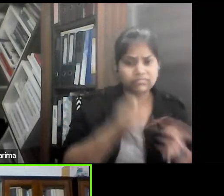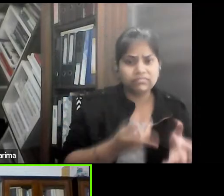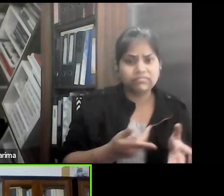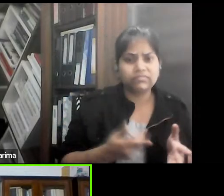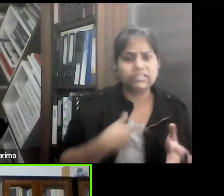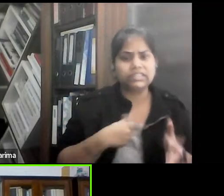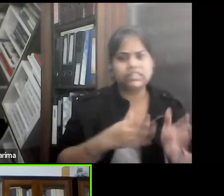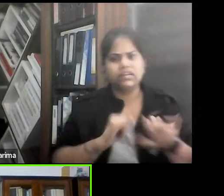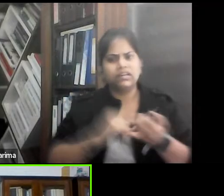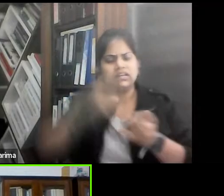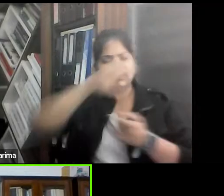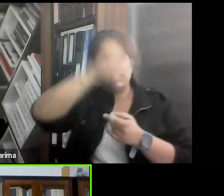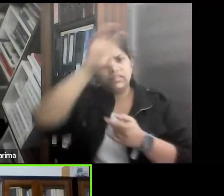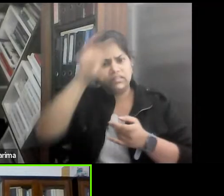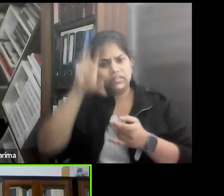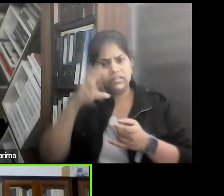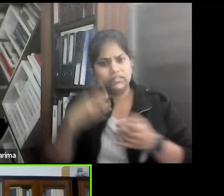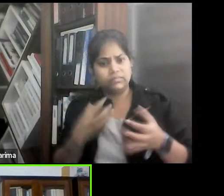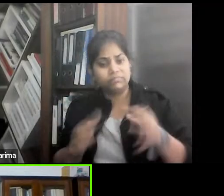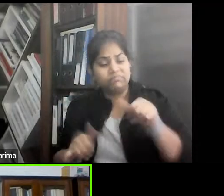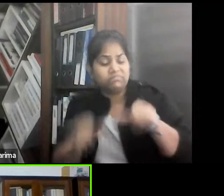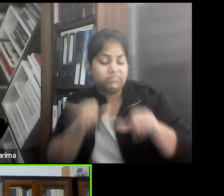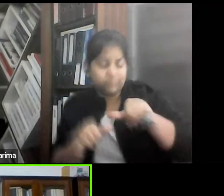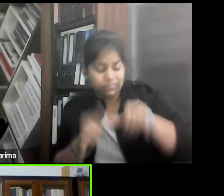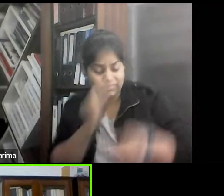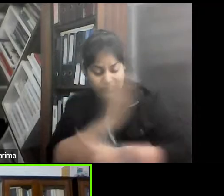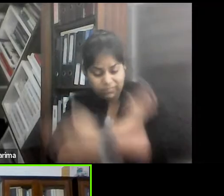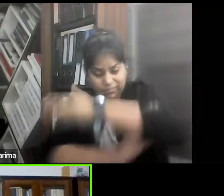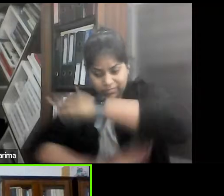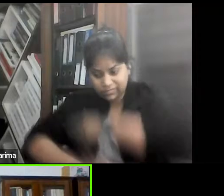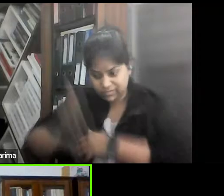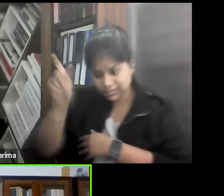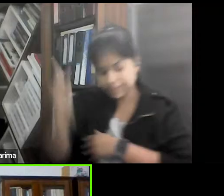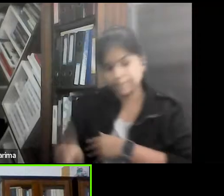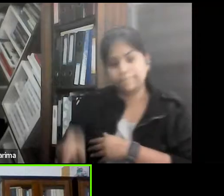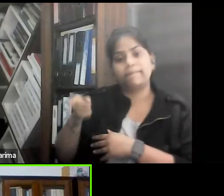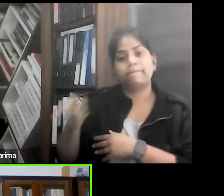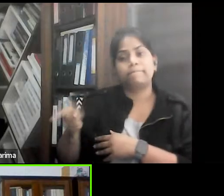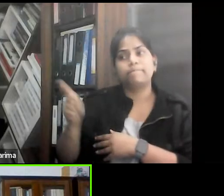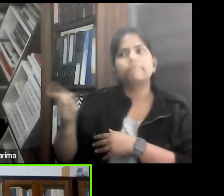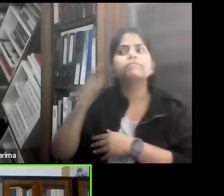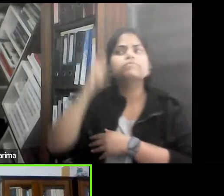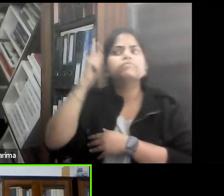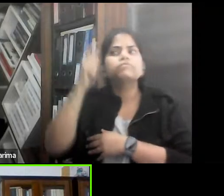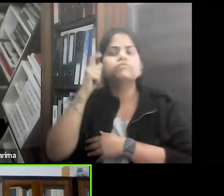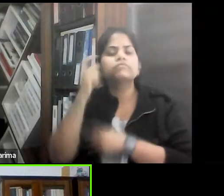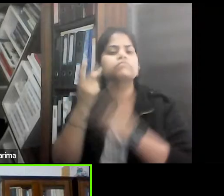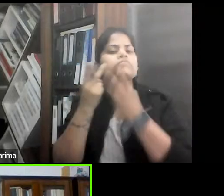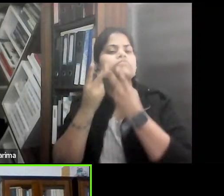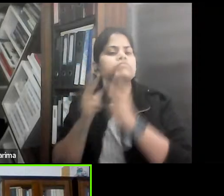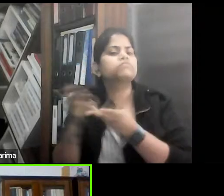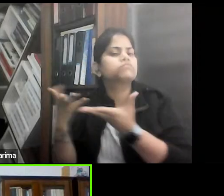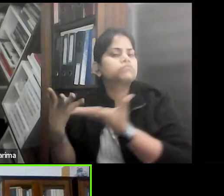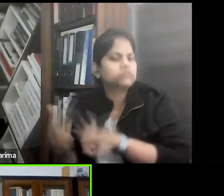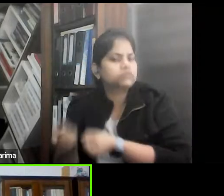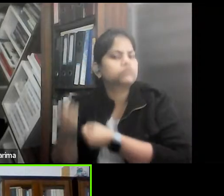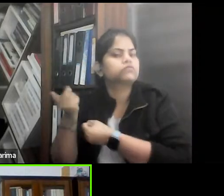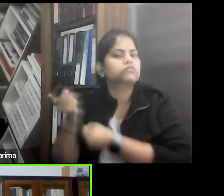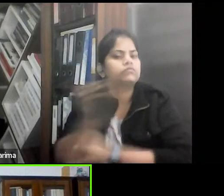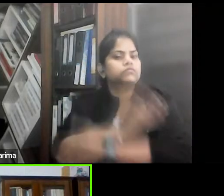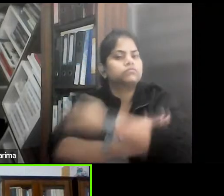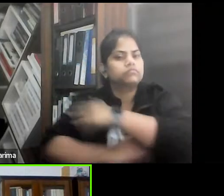need to co-opt the persons with disability as and when they think they need them, right? So the